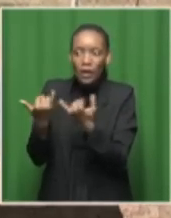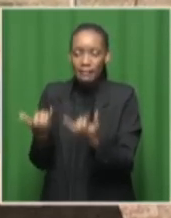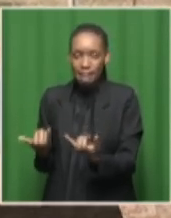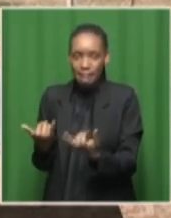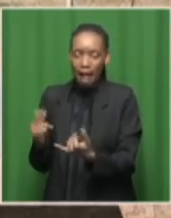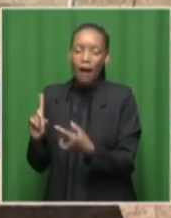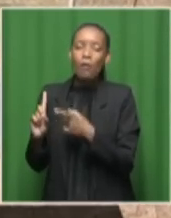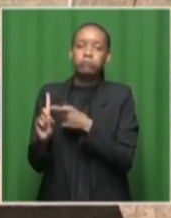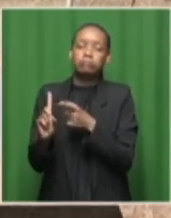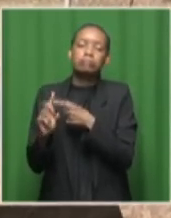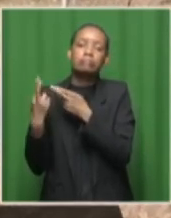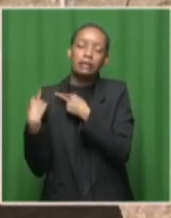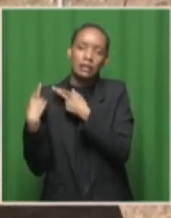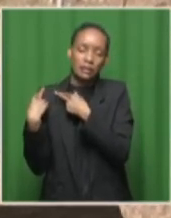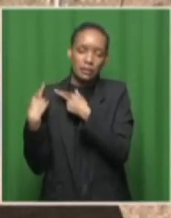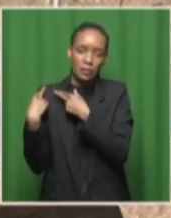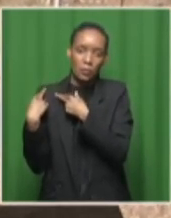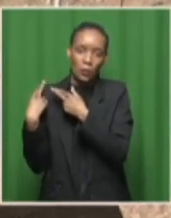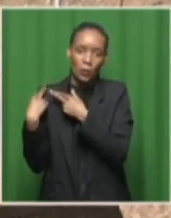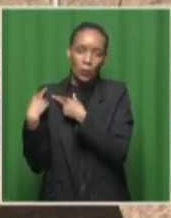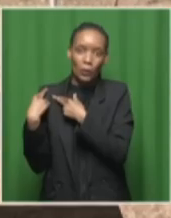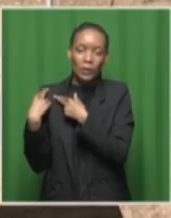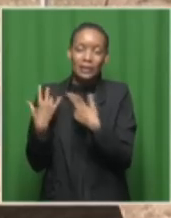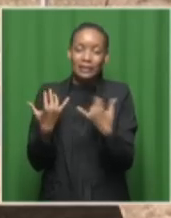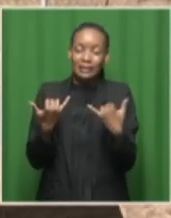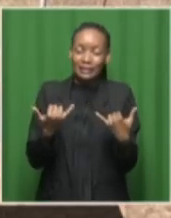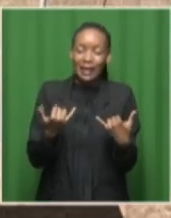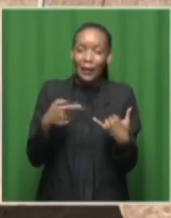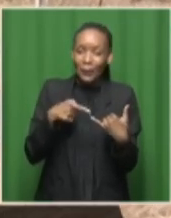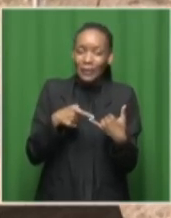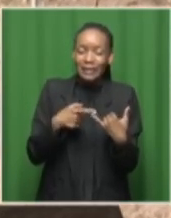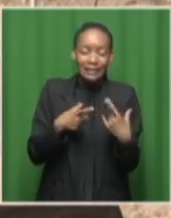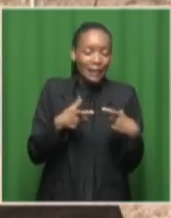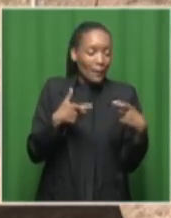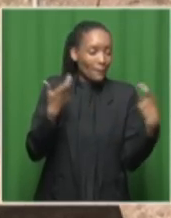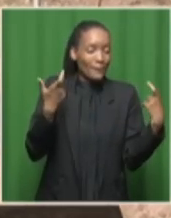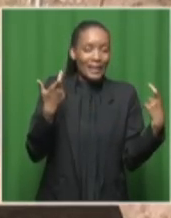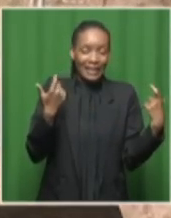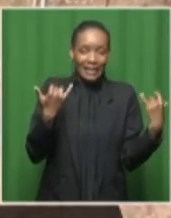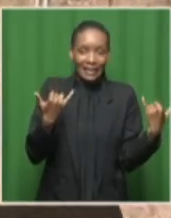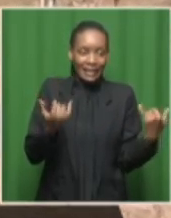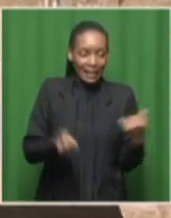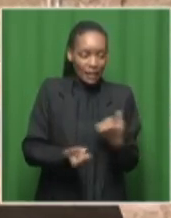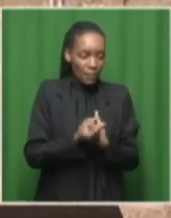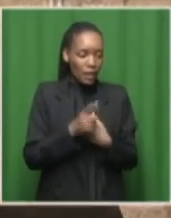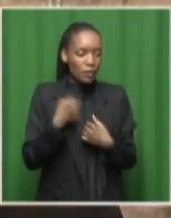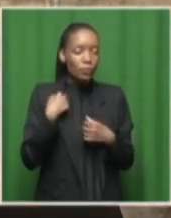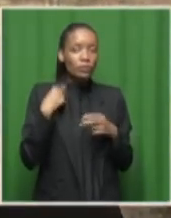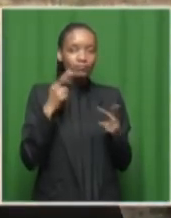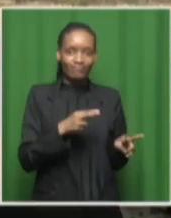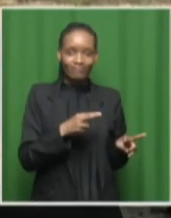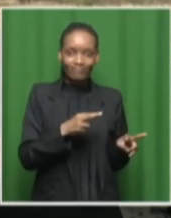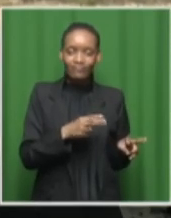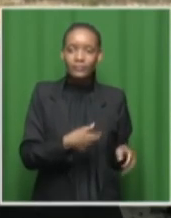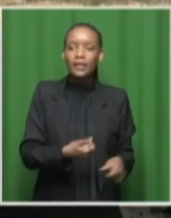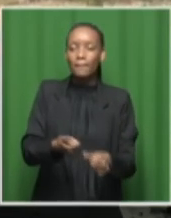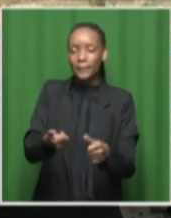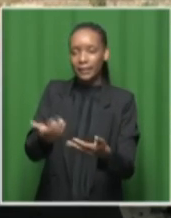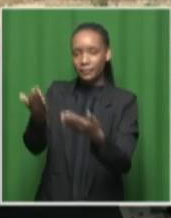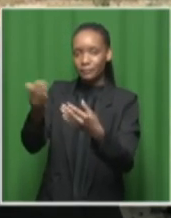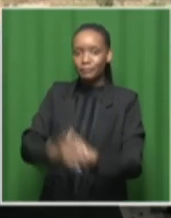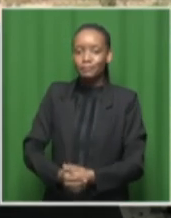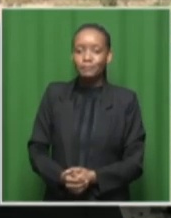a magnitude matter that is currently unfolding before our eyes here. Ngolisi. Well, see, I tell you one thing, we